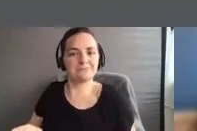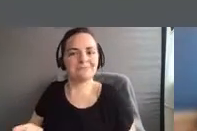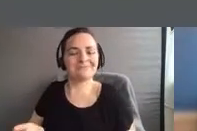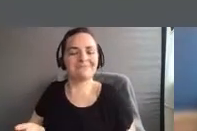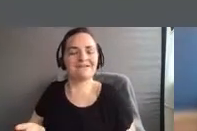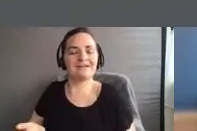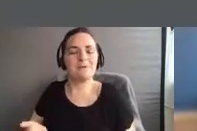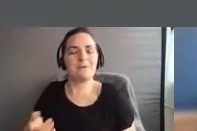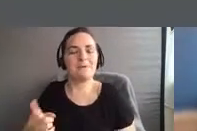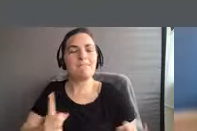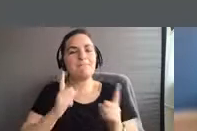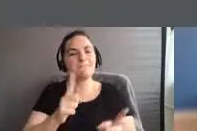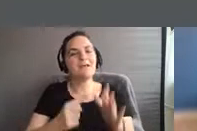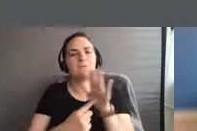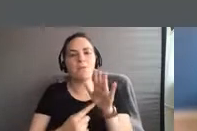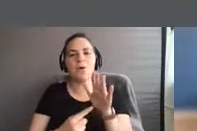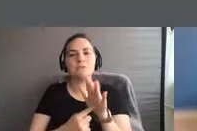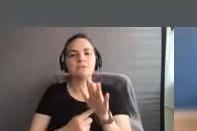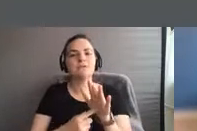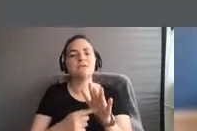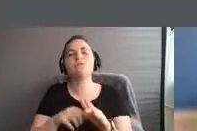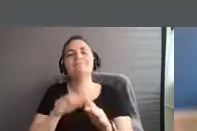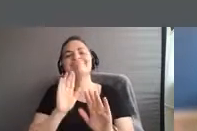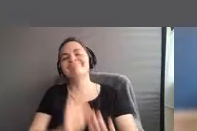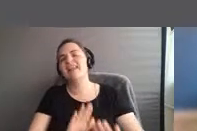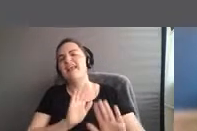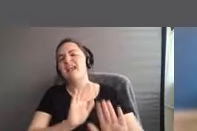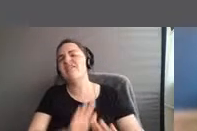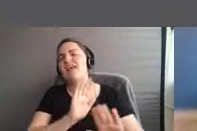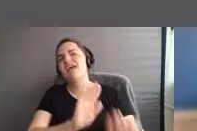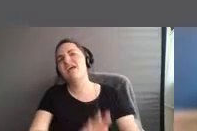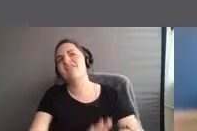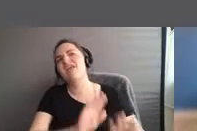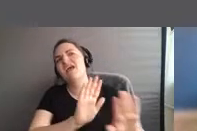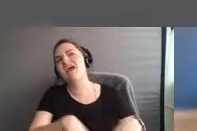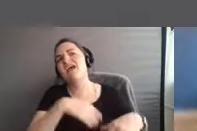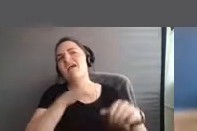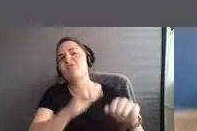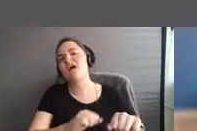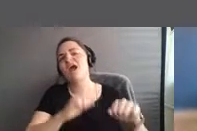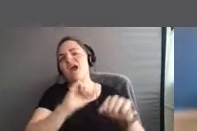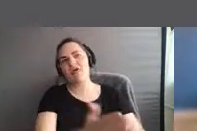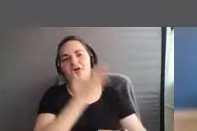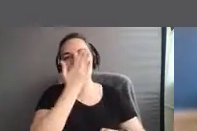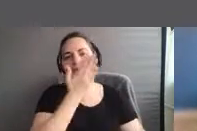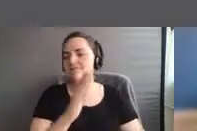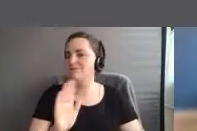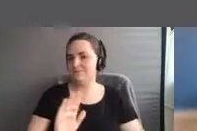what is important is you don't leave it until the last minute. And I'll just remind you, I'm going to go back to your pen